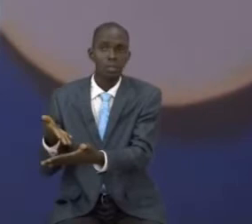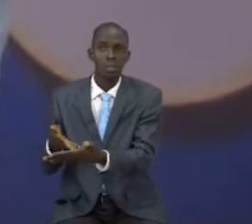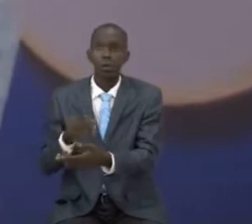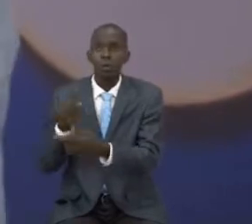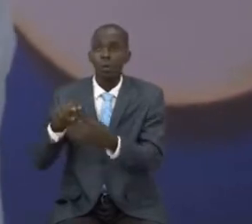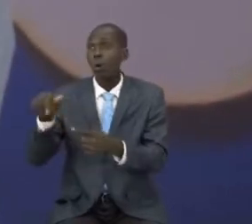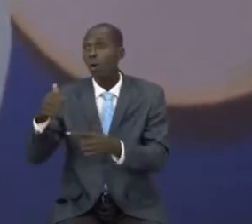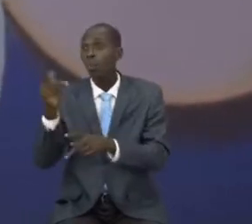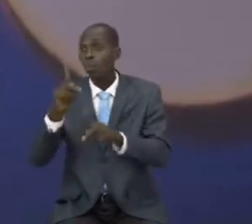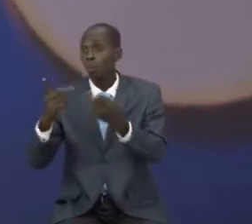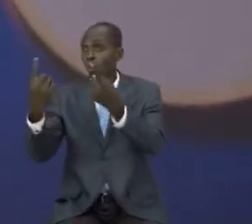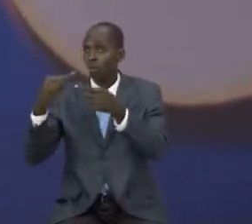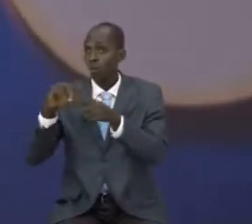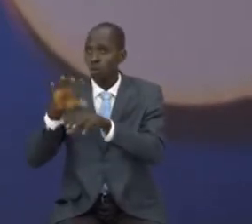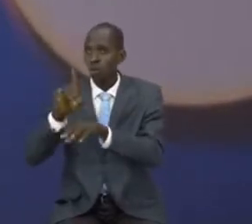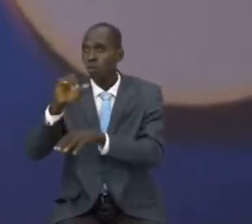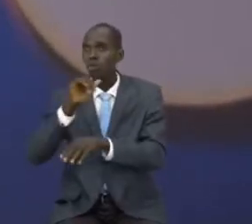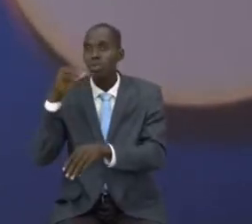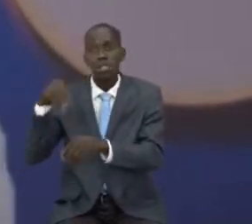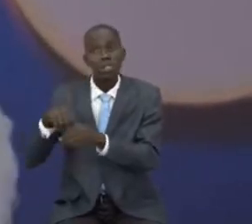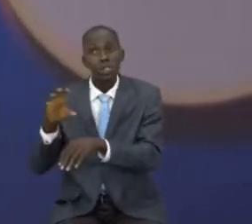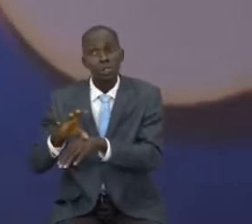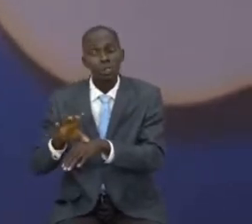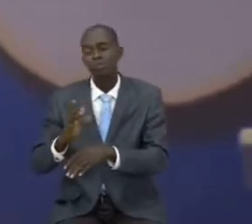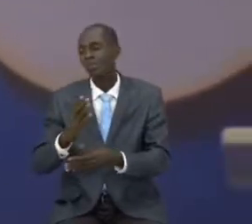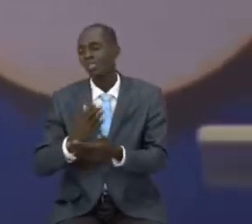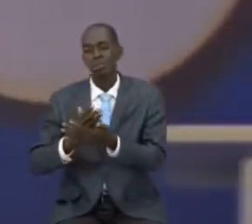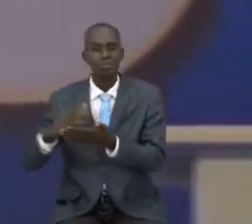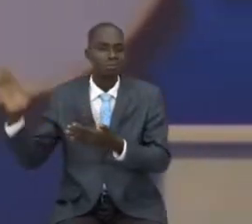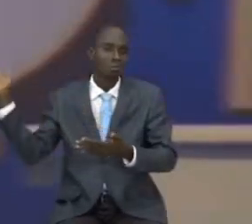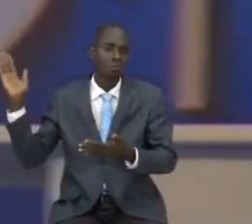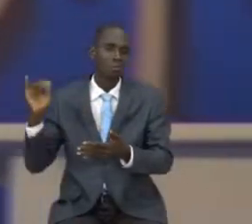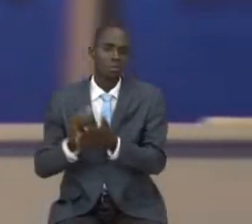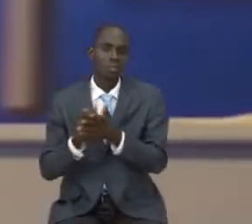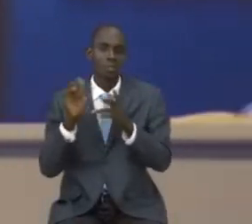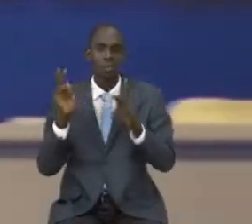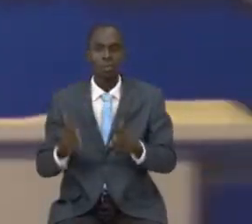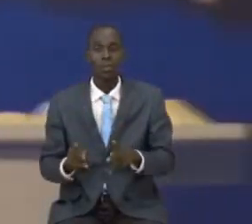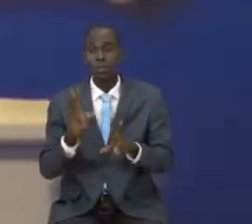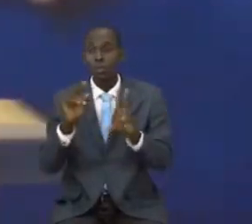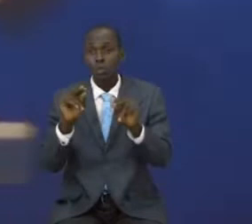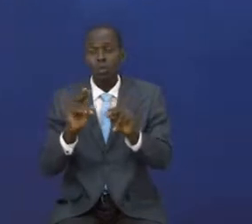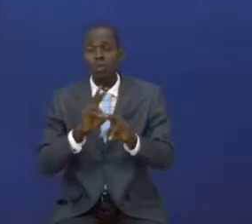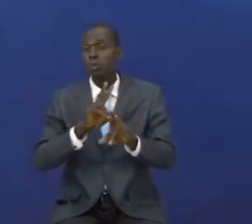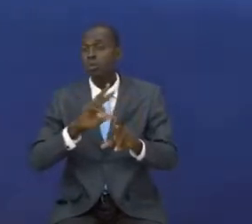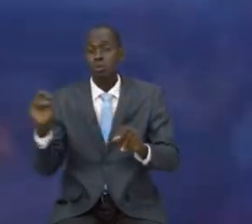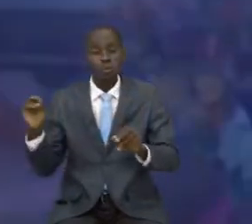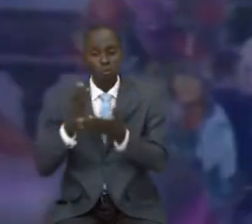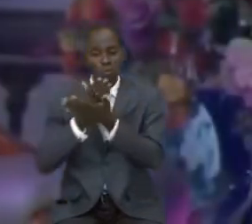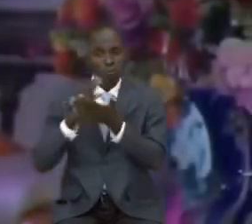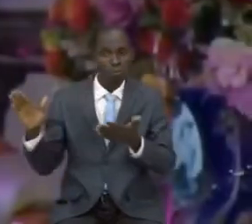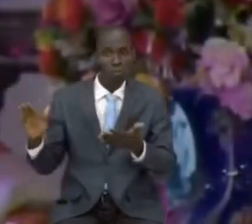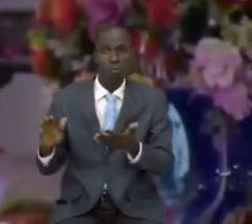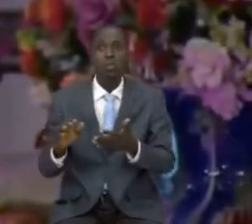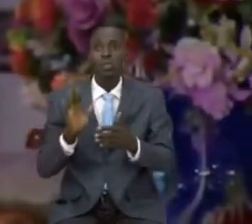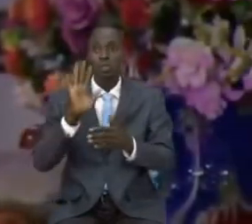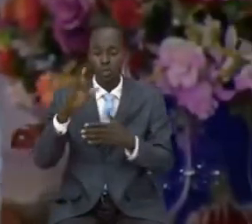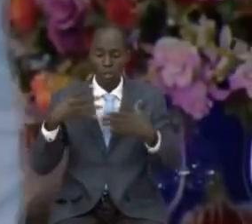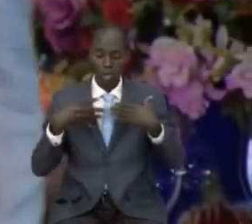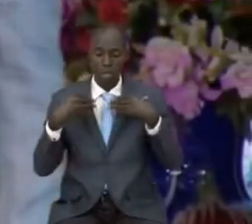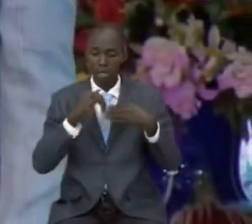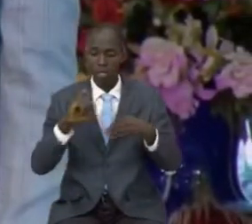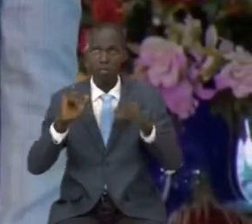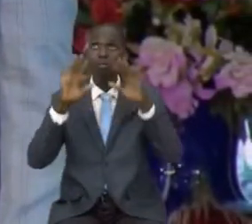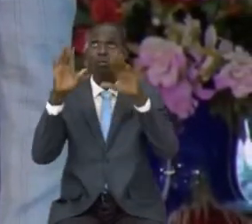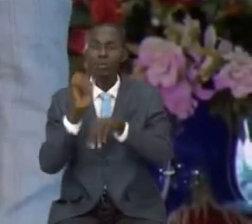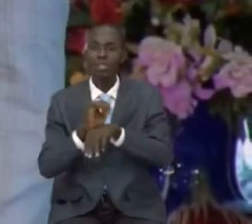in church or not in church. Go and come back. There is no go and come back. Your healing, your miracle